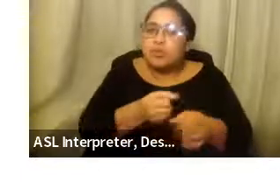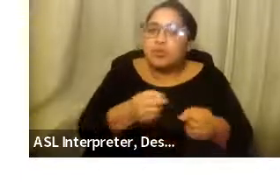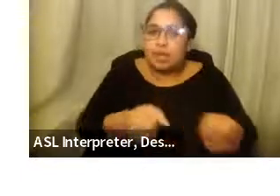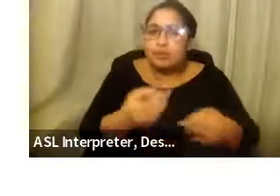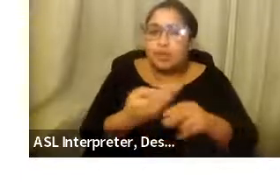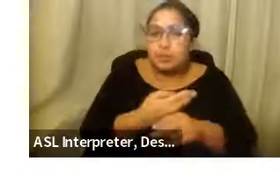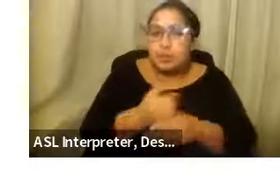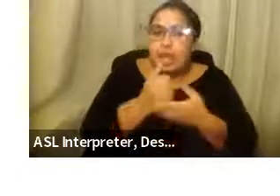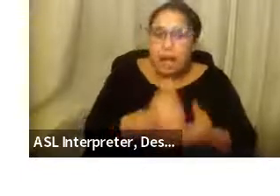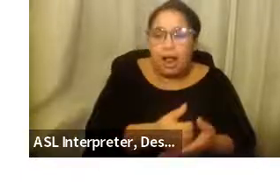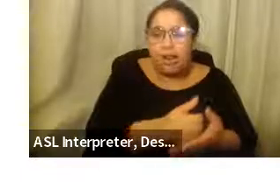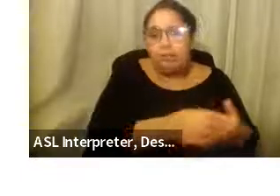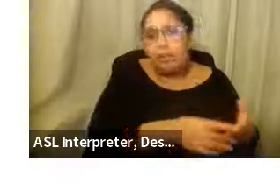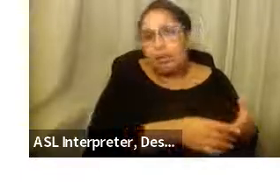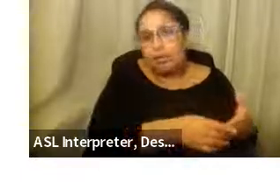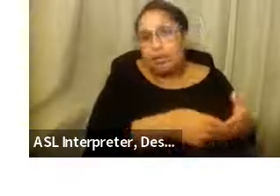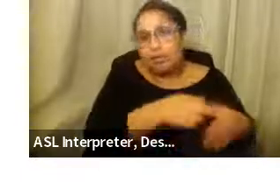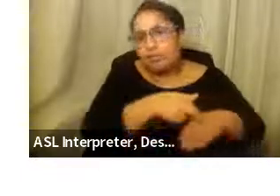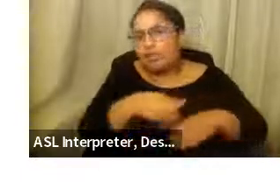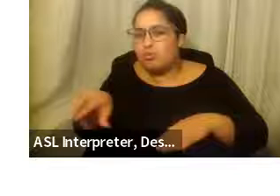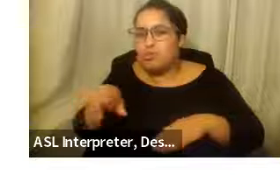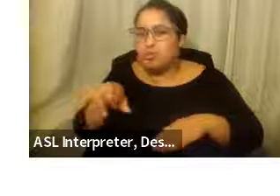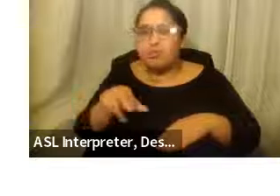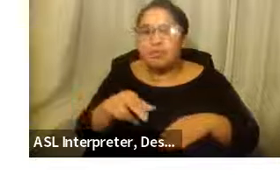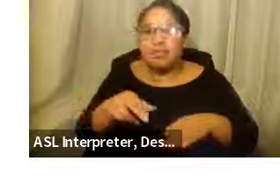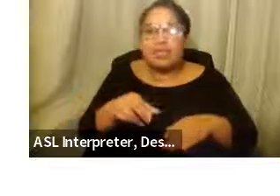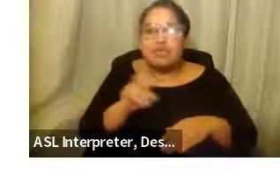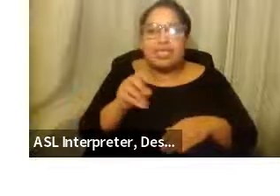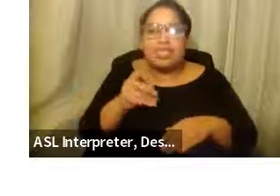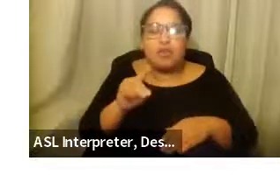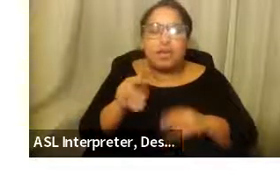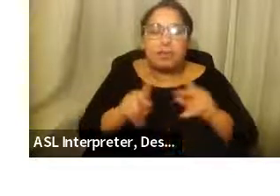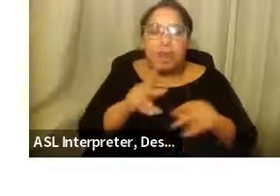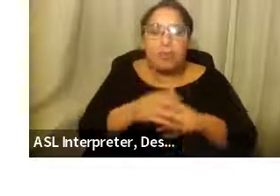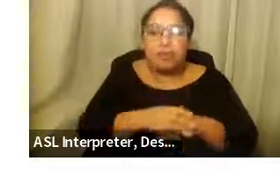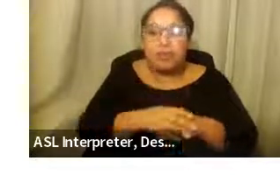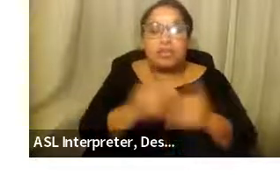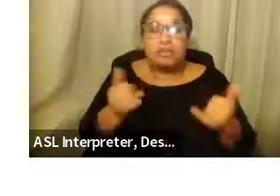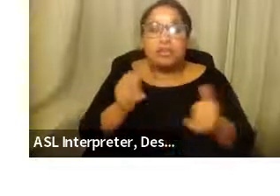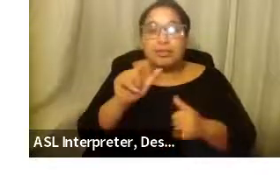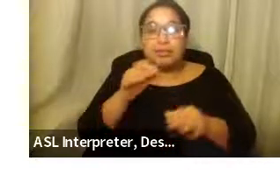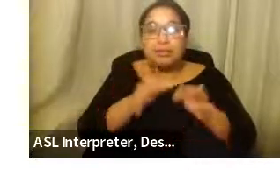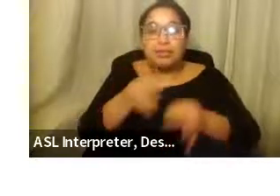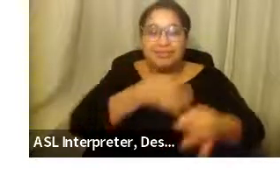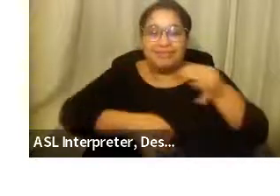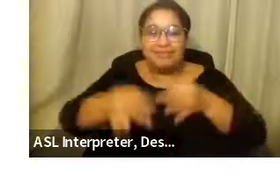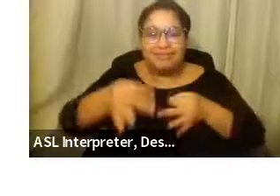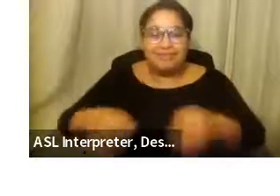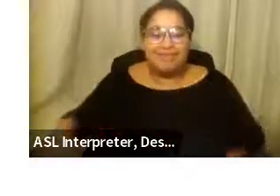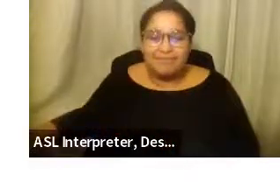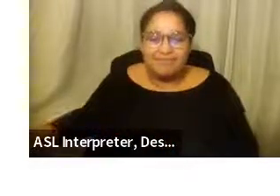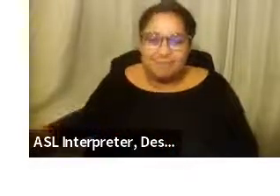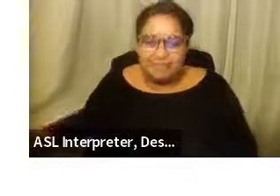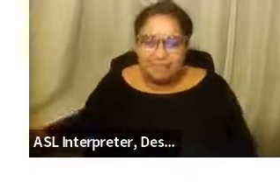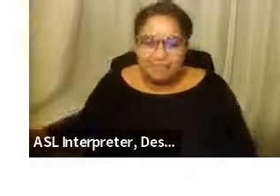to help redirect people. Thank you so much, Stephanie. I will ask our ASL interpreters to switch,